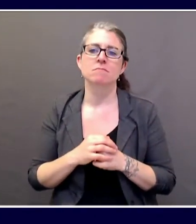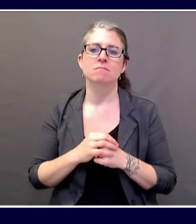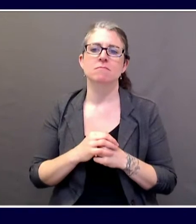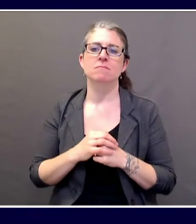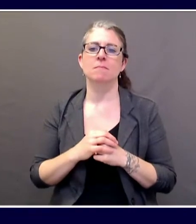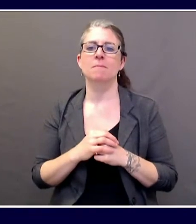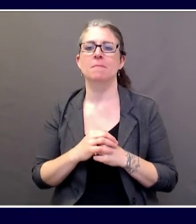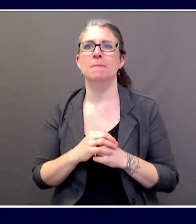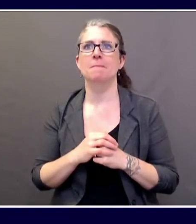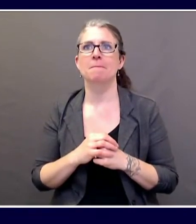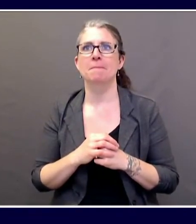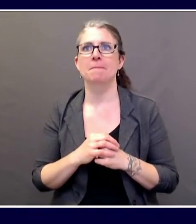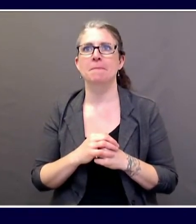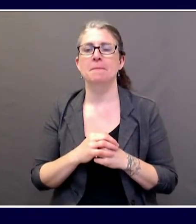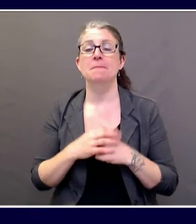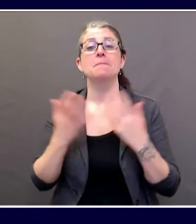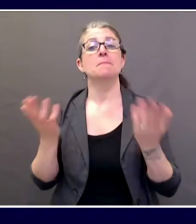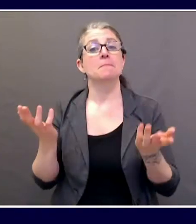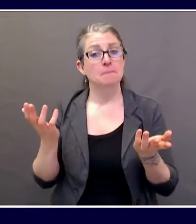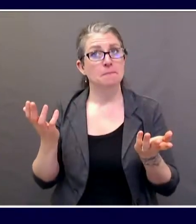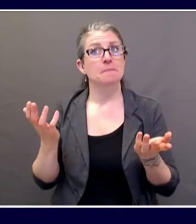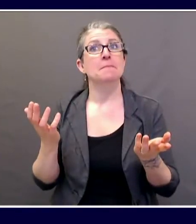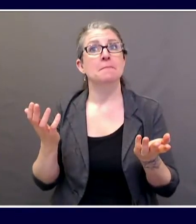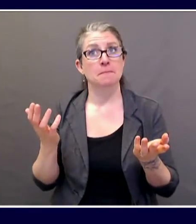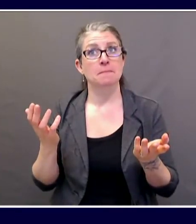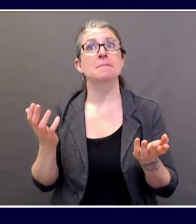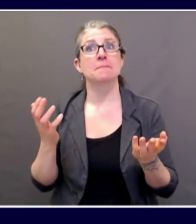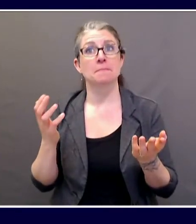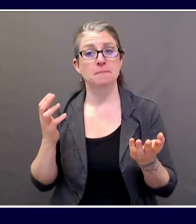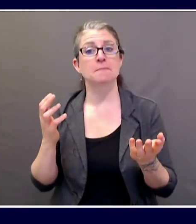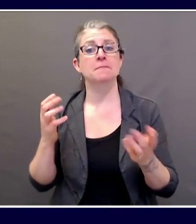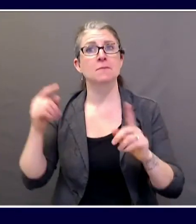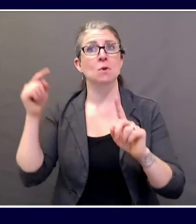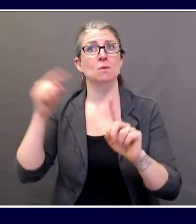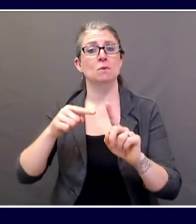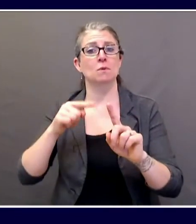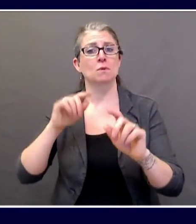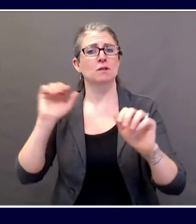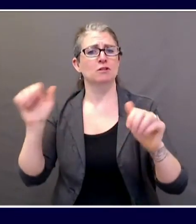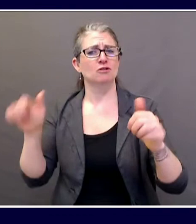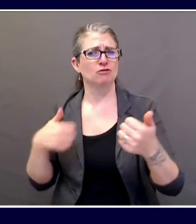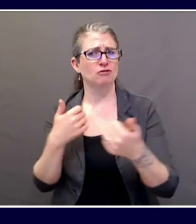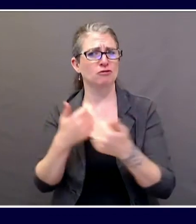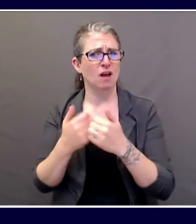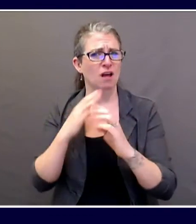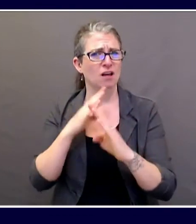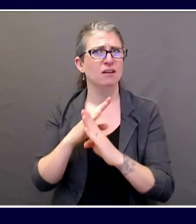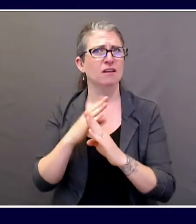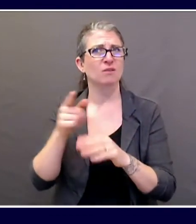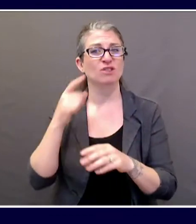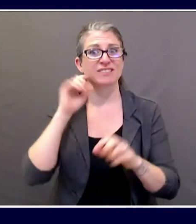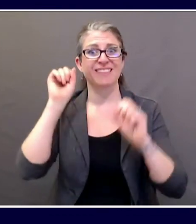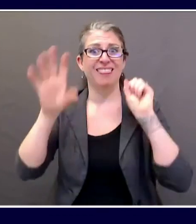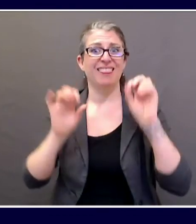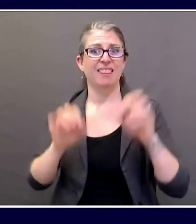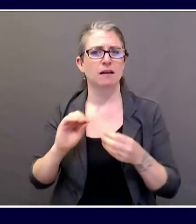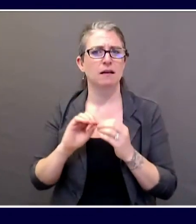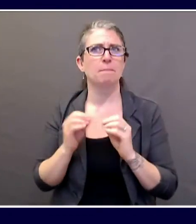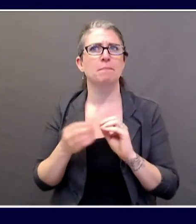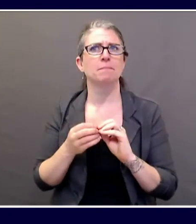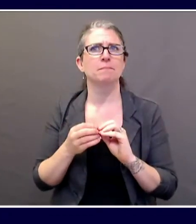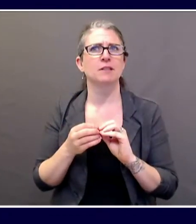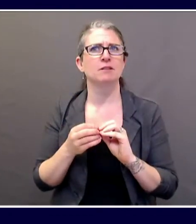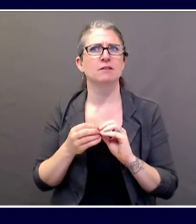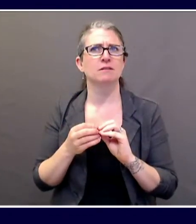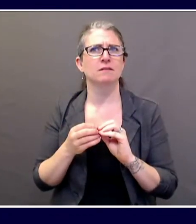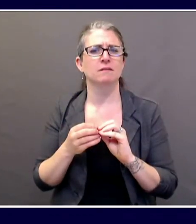What makes it difficult to kind of draw any conclusions from that data? Well, I think it's because they just point in such